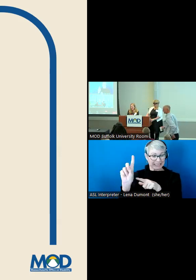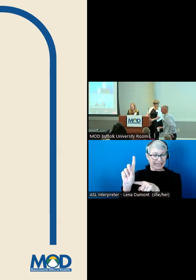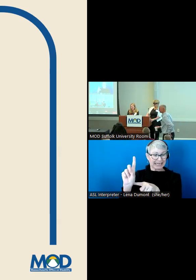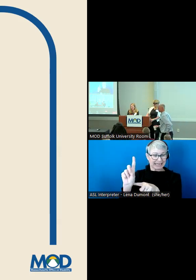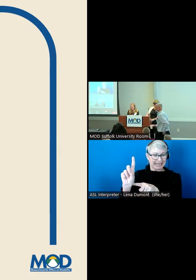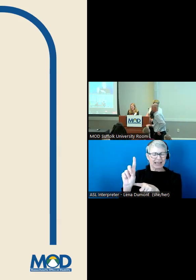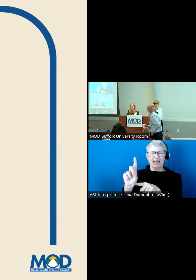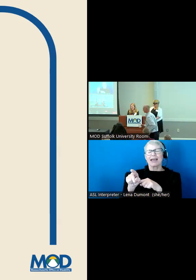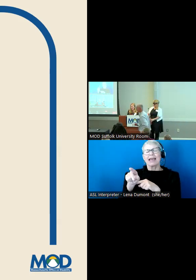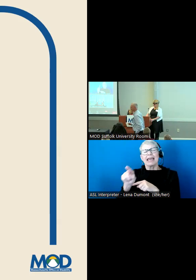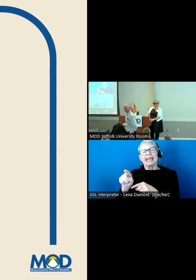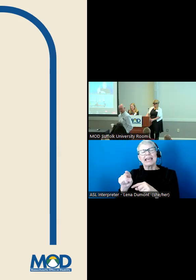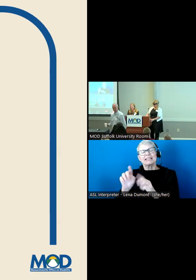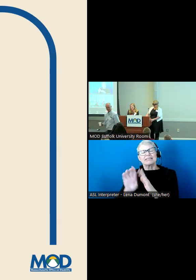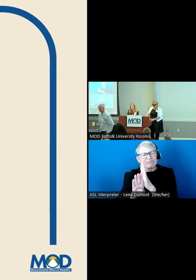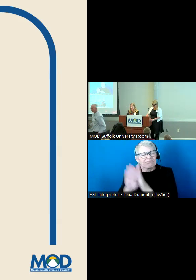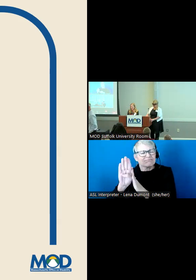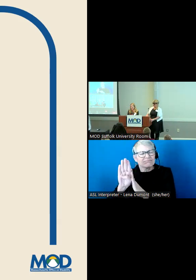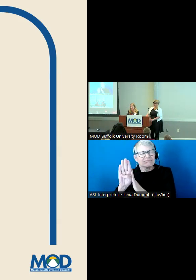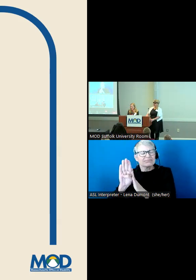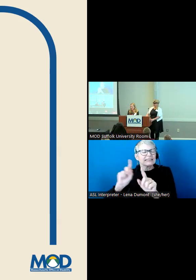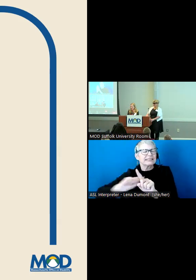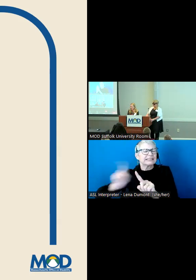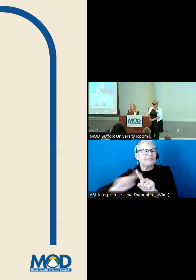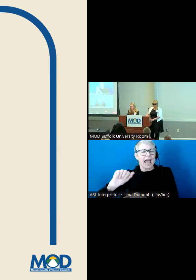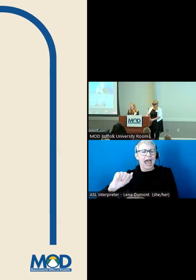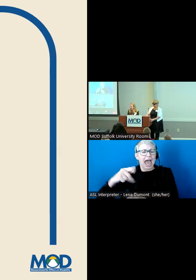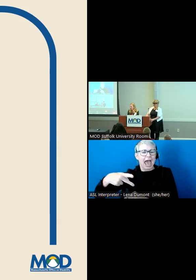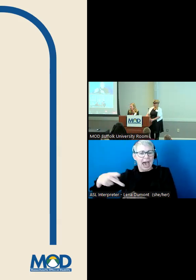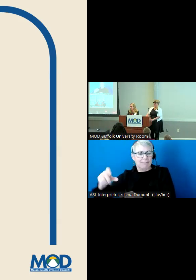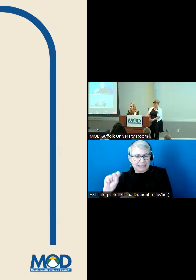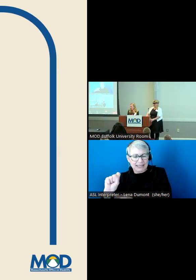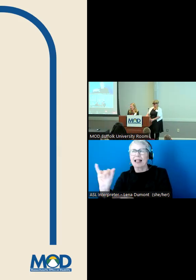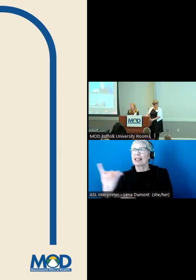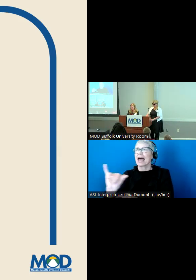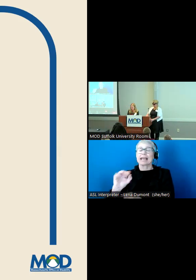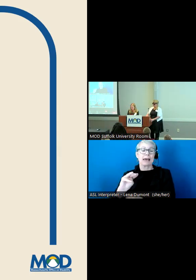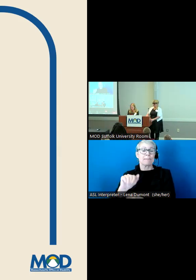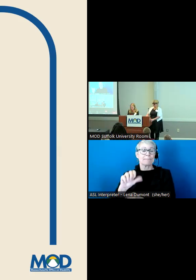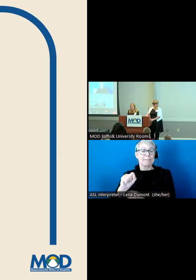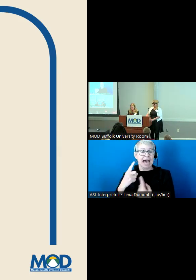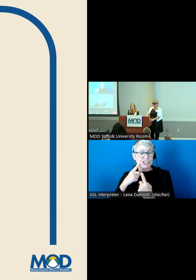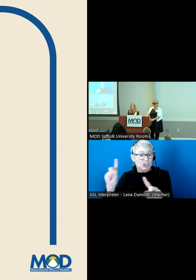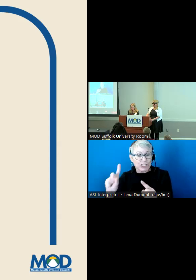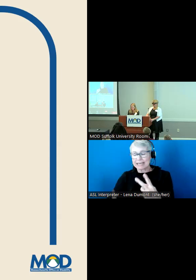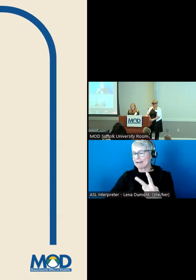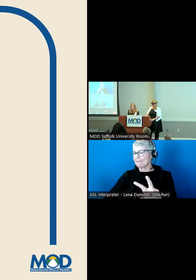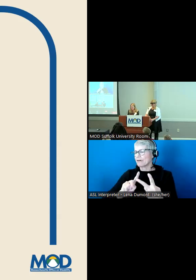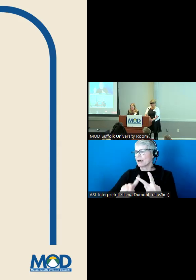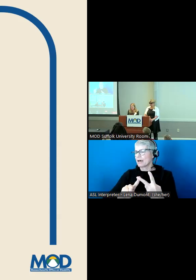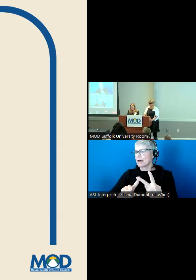of apps like HRCMS and Mass Achieve more accessible to Commonwealth employees with